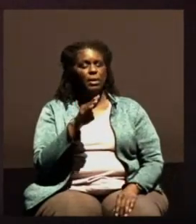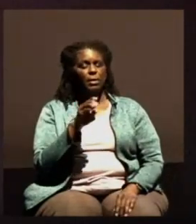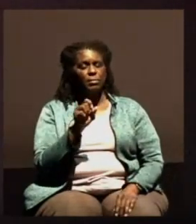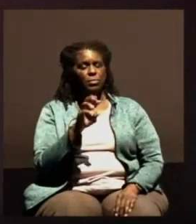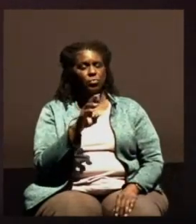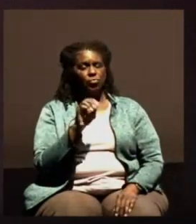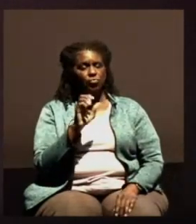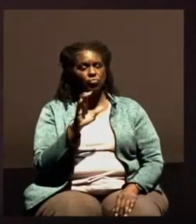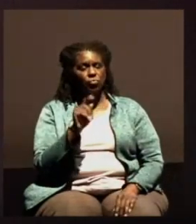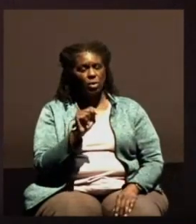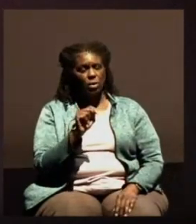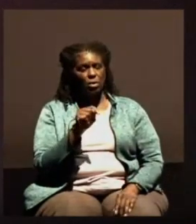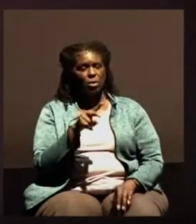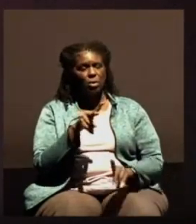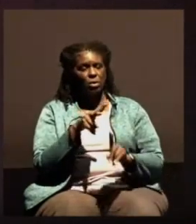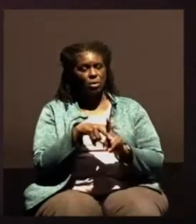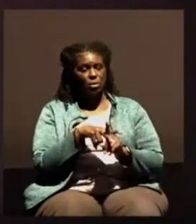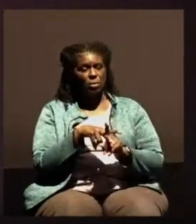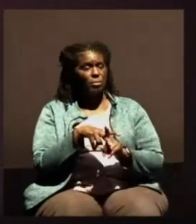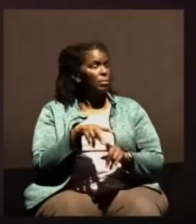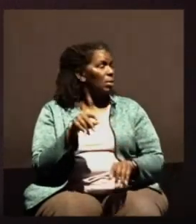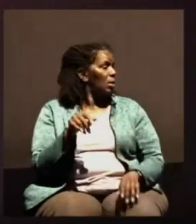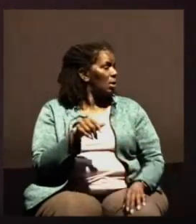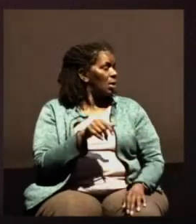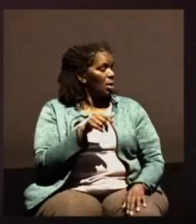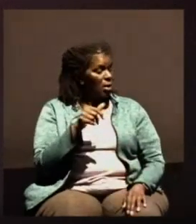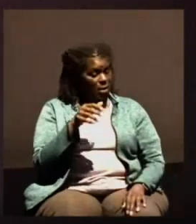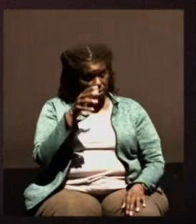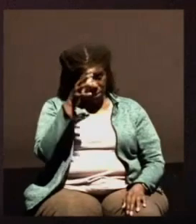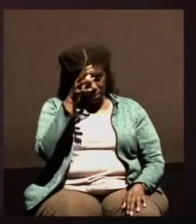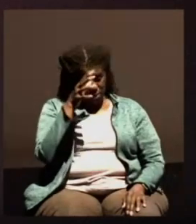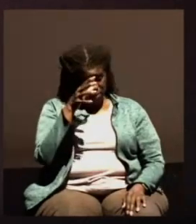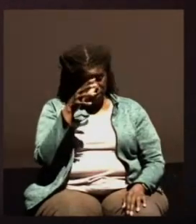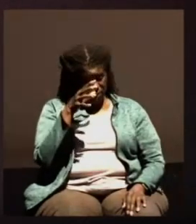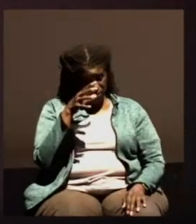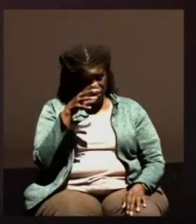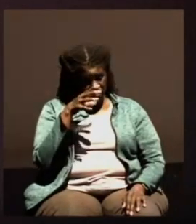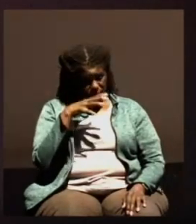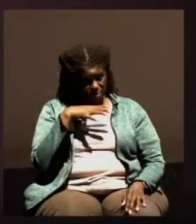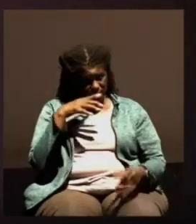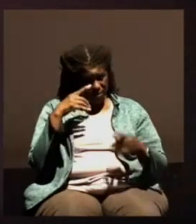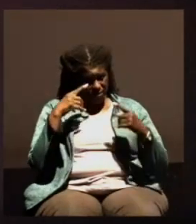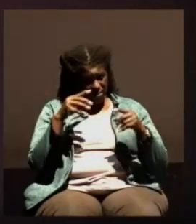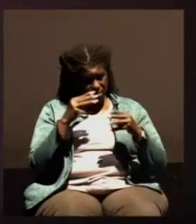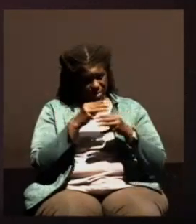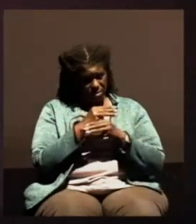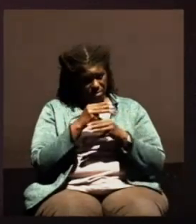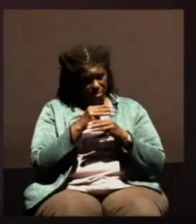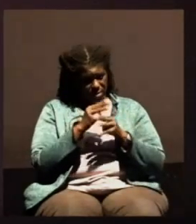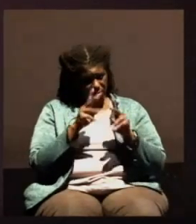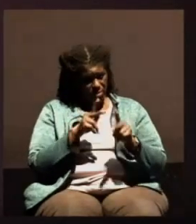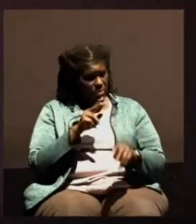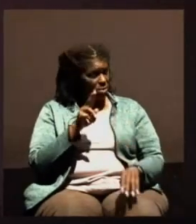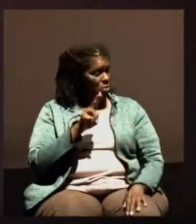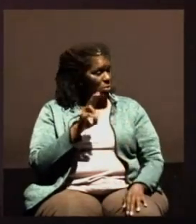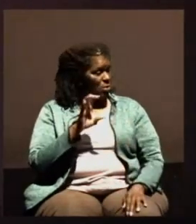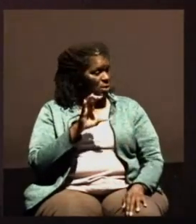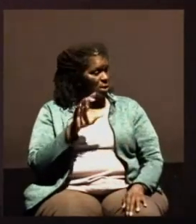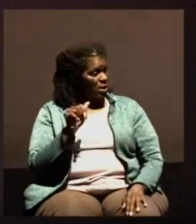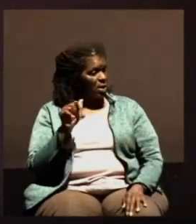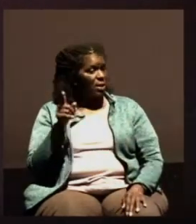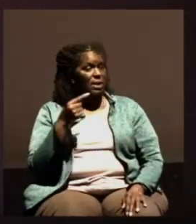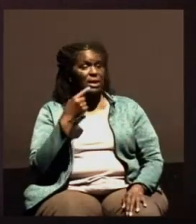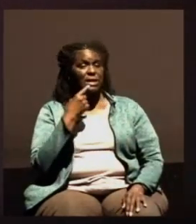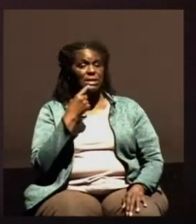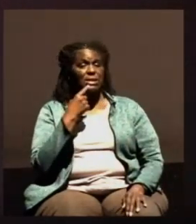mathematics. Terence Tao, one of the foremost mathematicians in the world at UCLA, he once compared mathematics to a